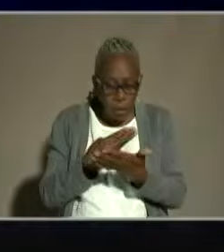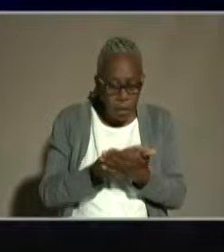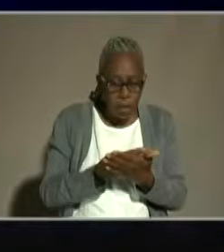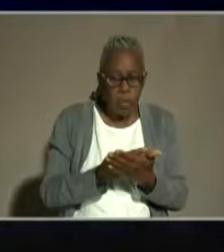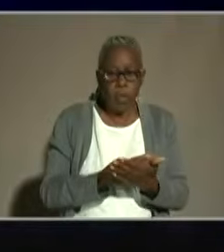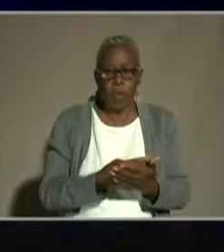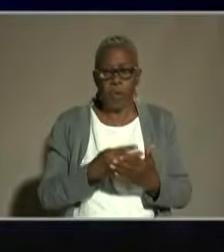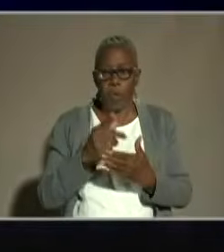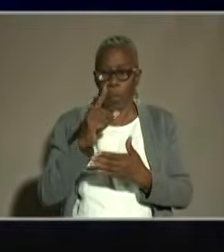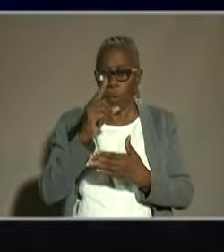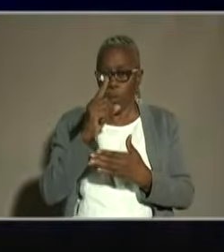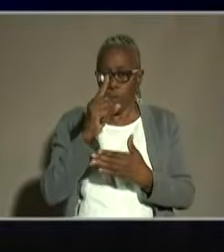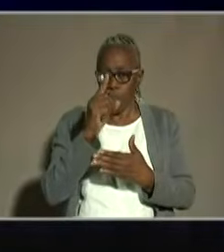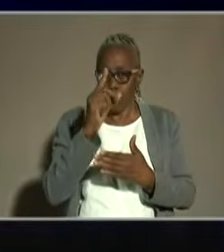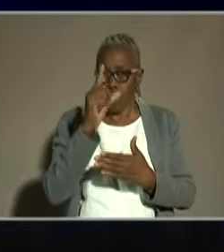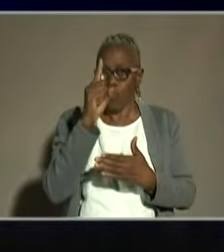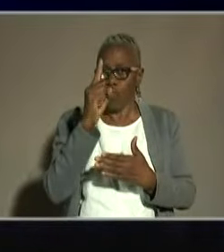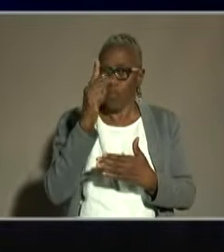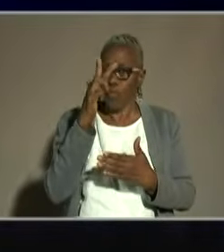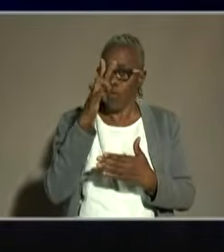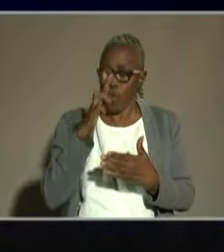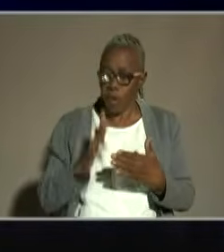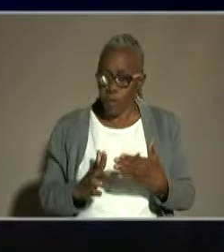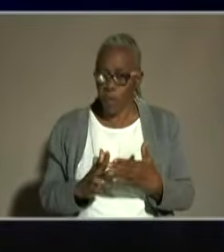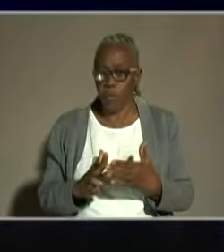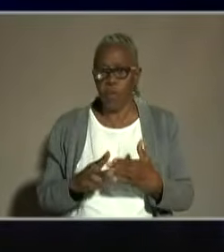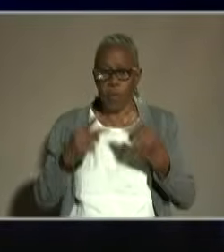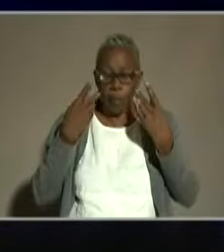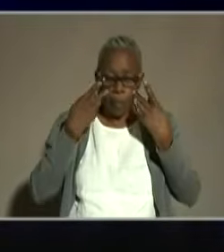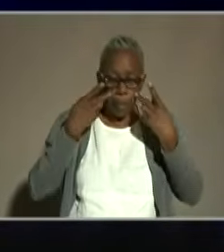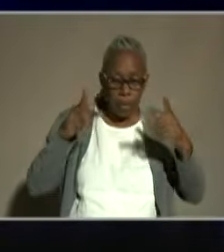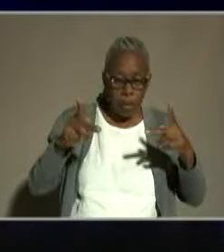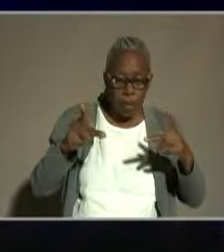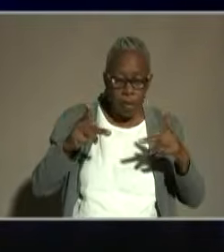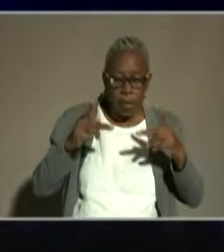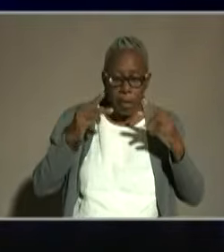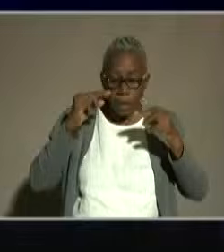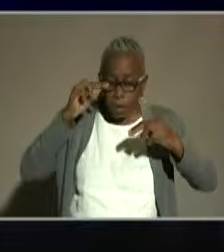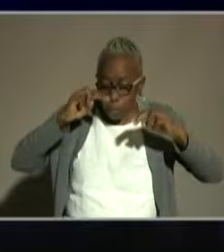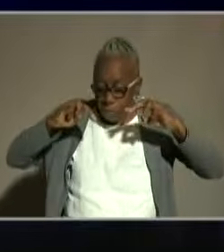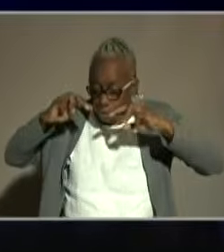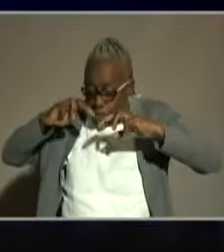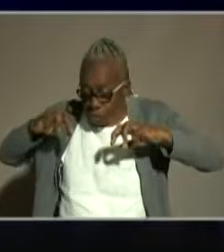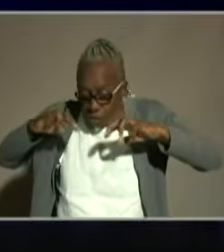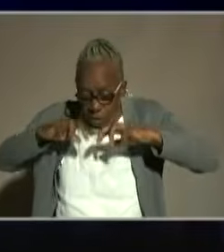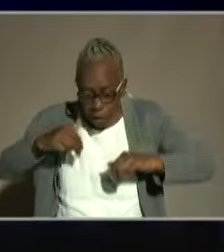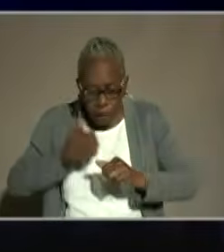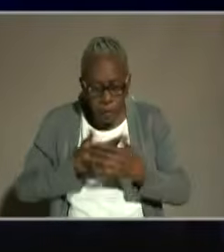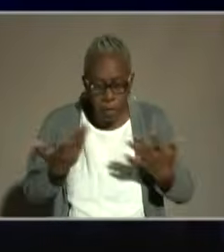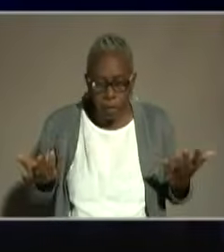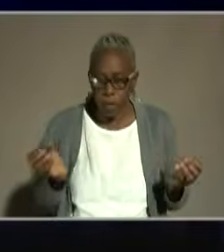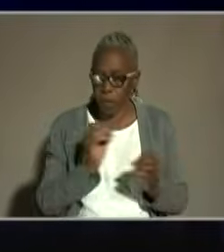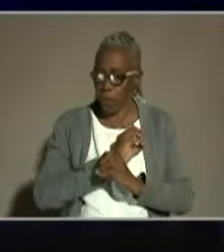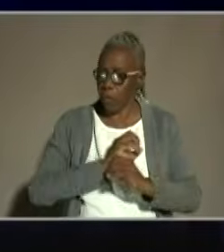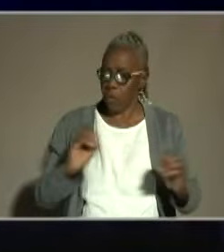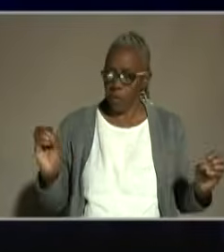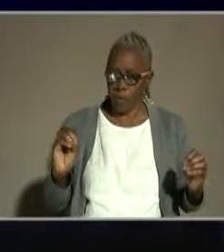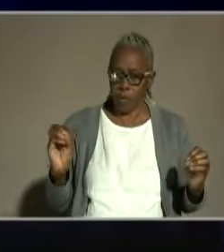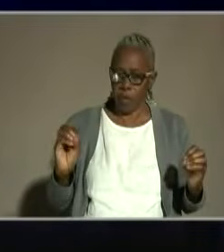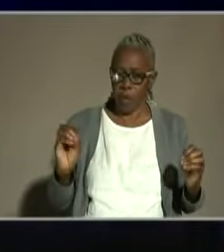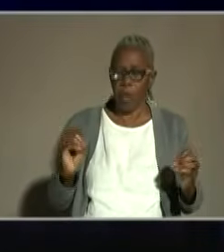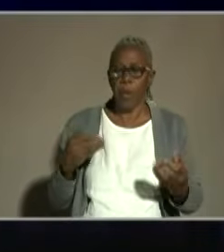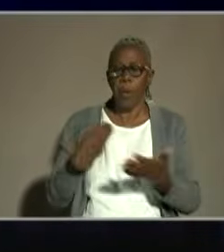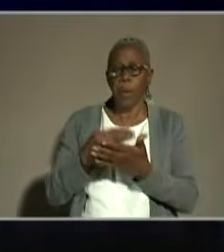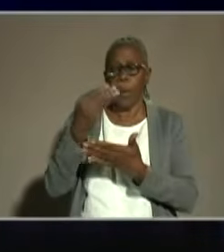financial statements are public. They looked at us inside out and upside down, found nothing, absolutely nothing untoward, and they bought the